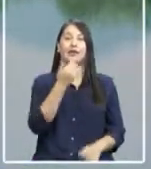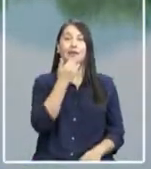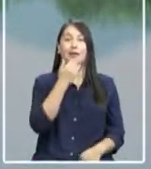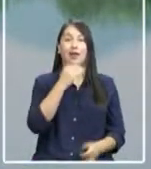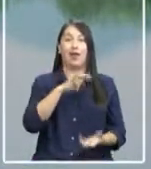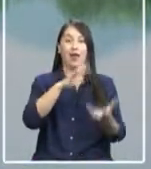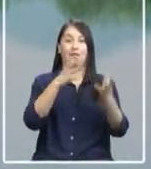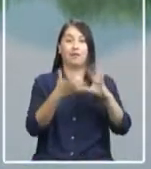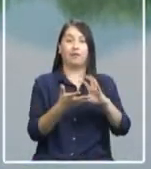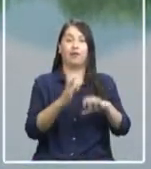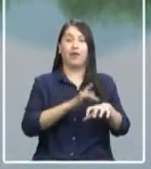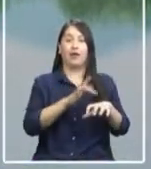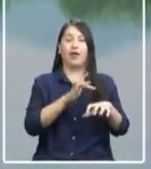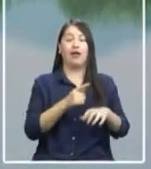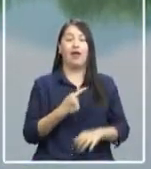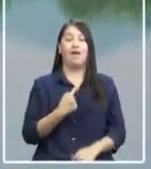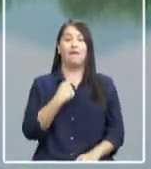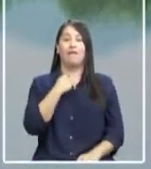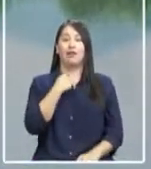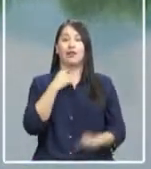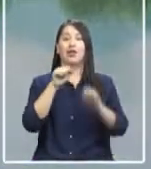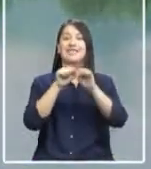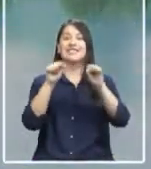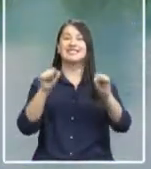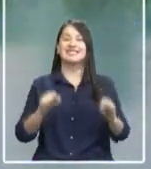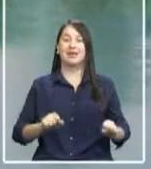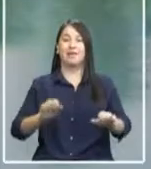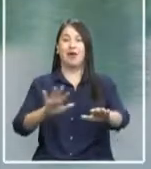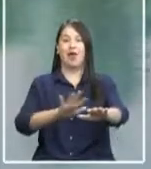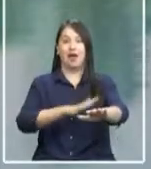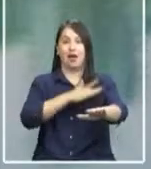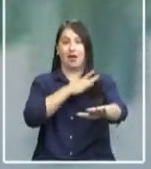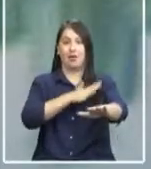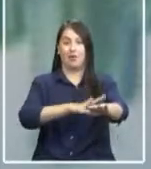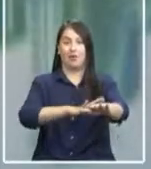ecosystems. And I'd like to move